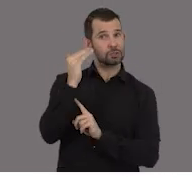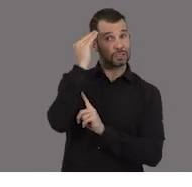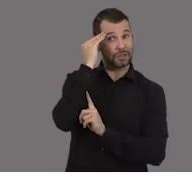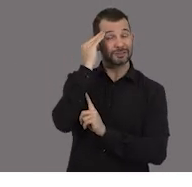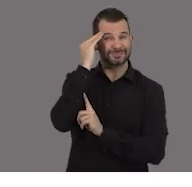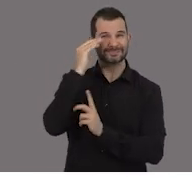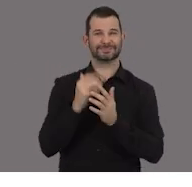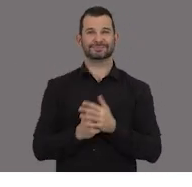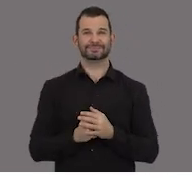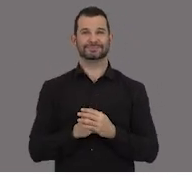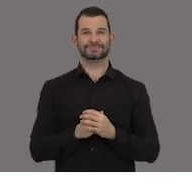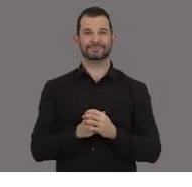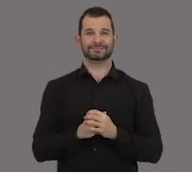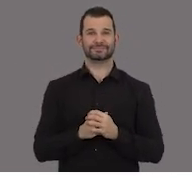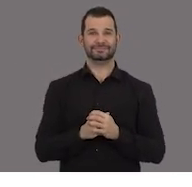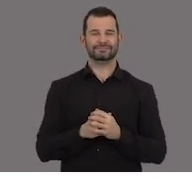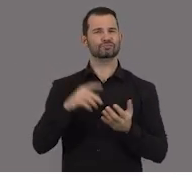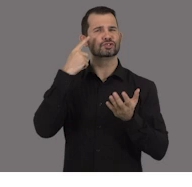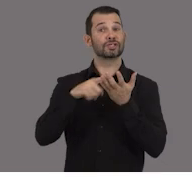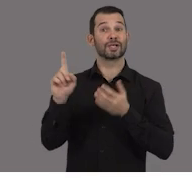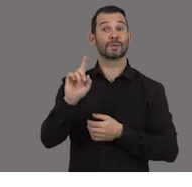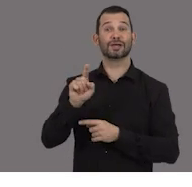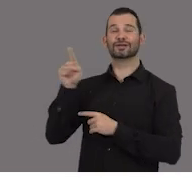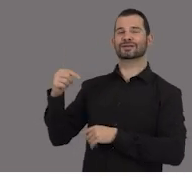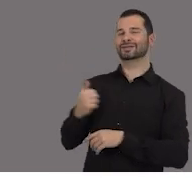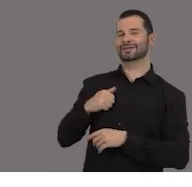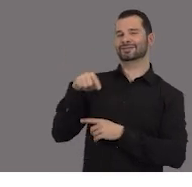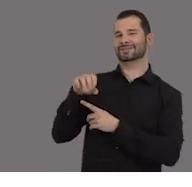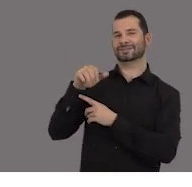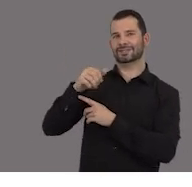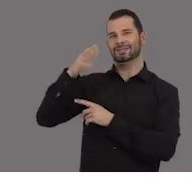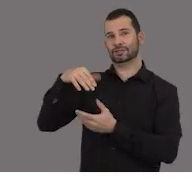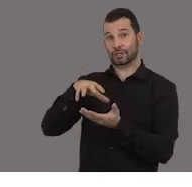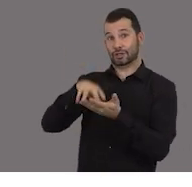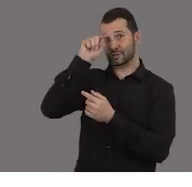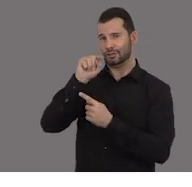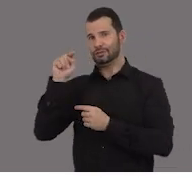your knowledge. Check it out at